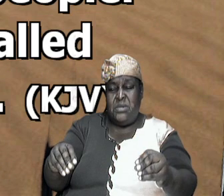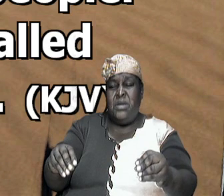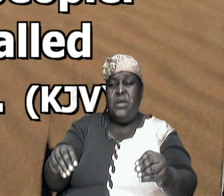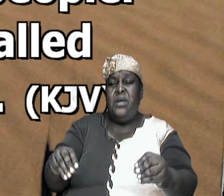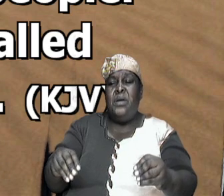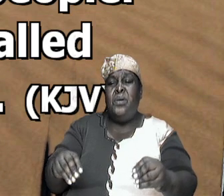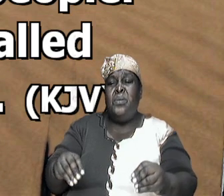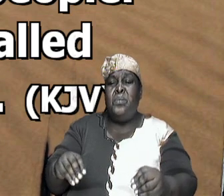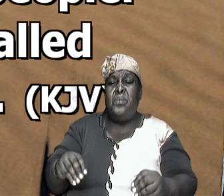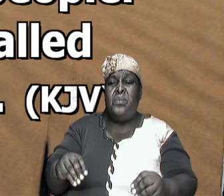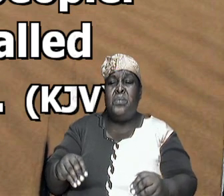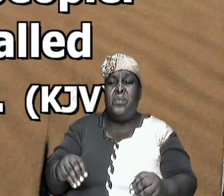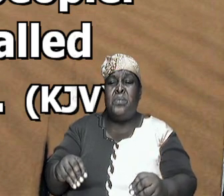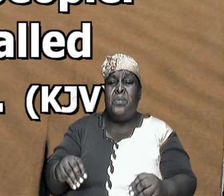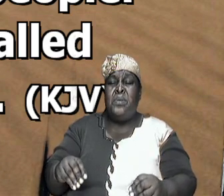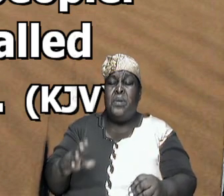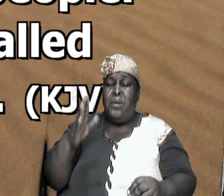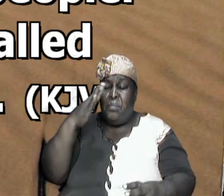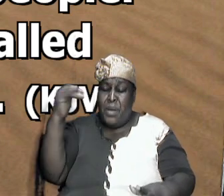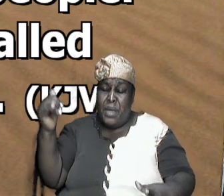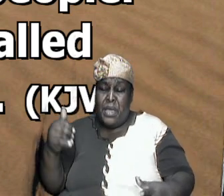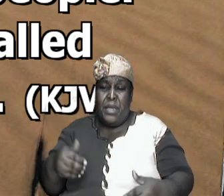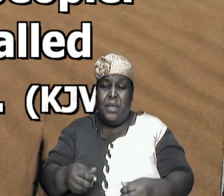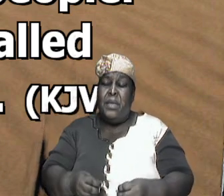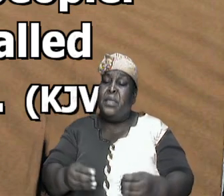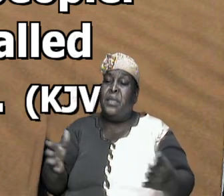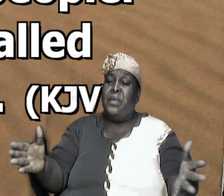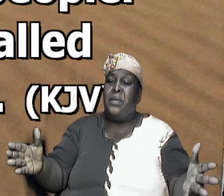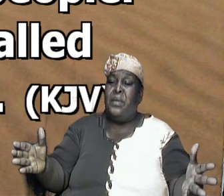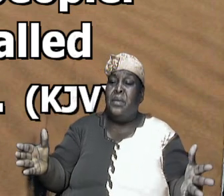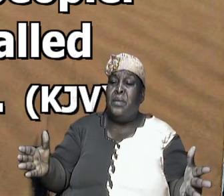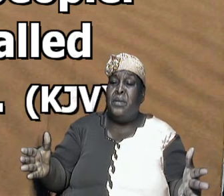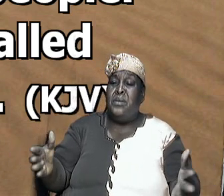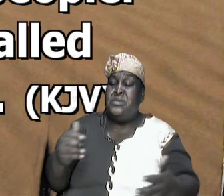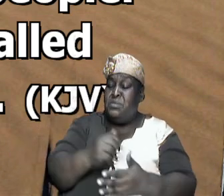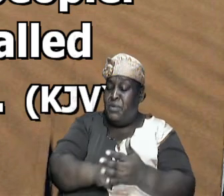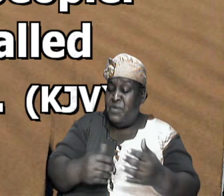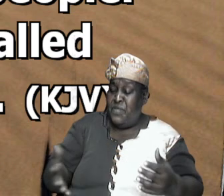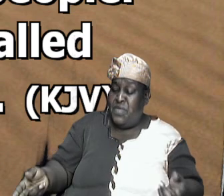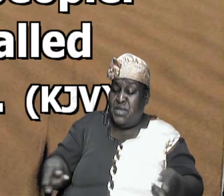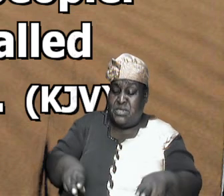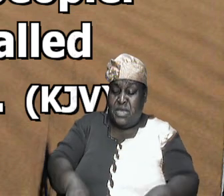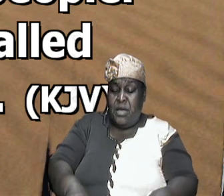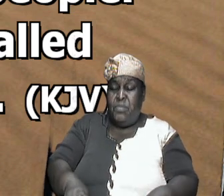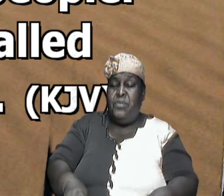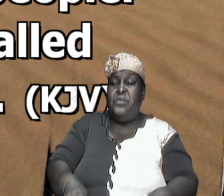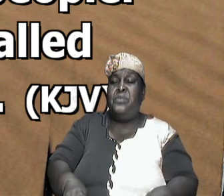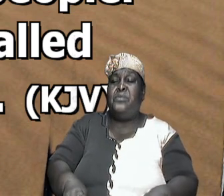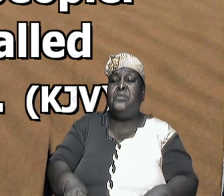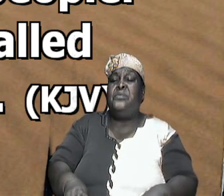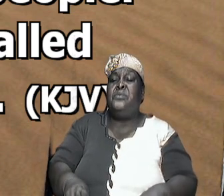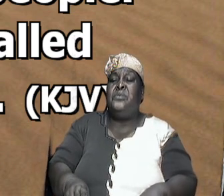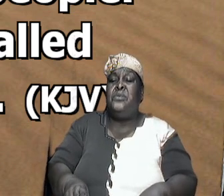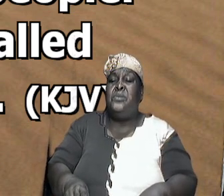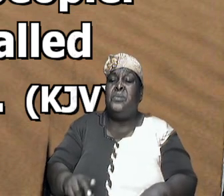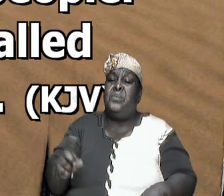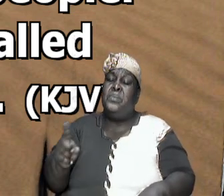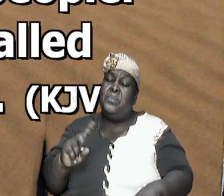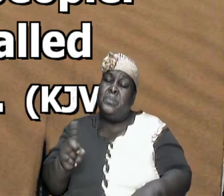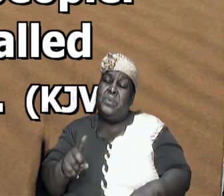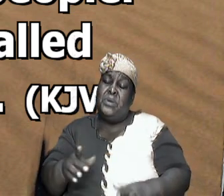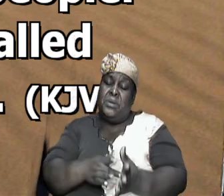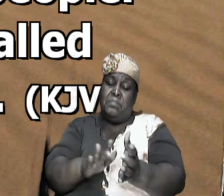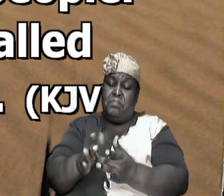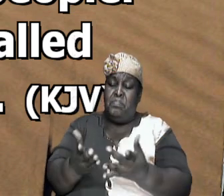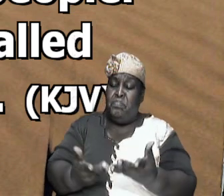And I believe by extension, it was referring to some of the things that would have happened before, where it relates to the